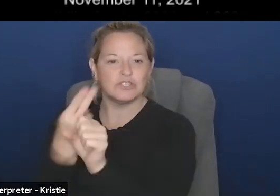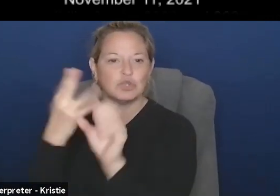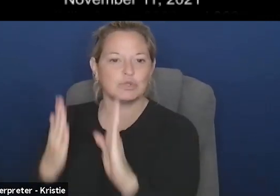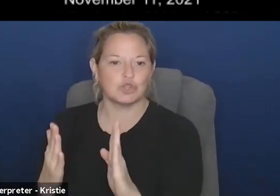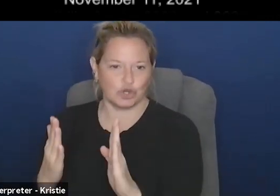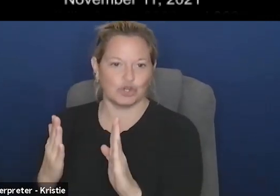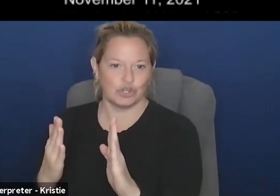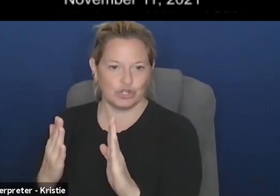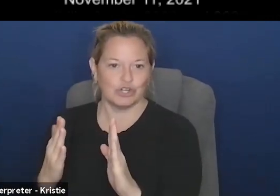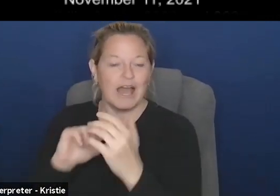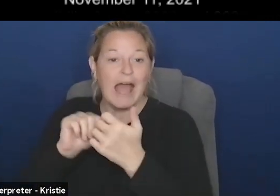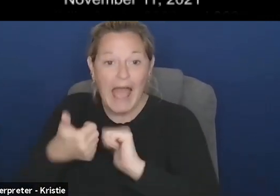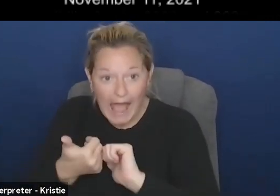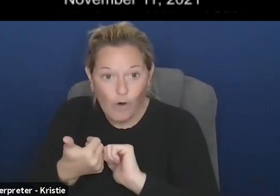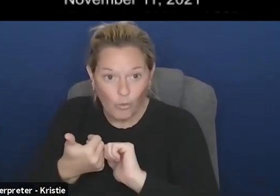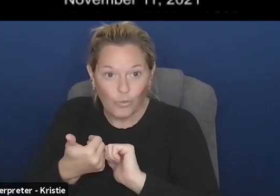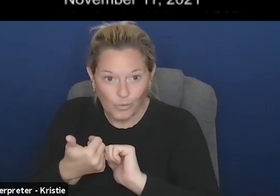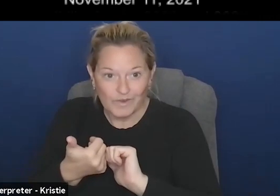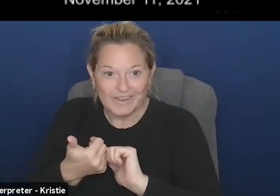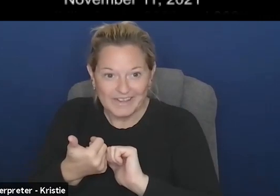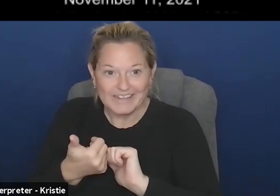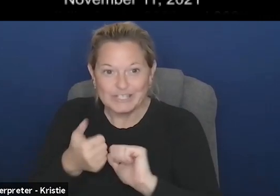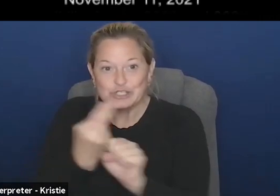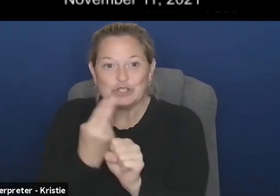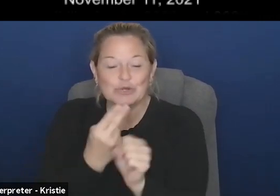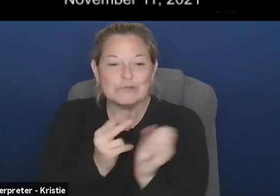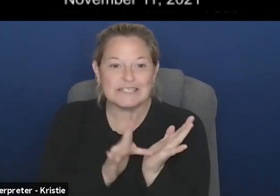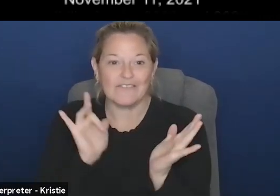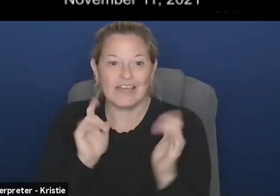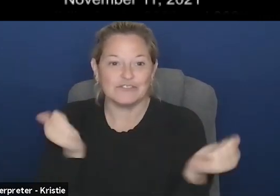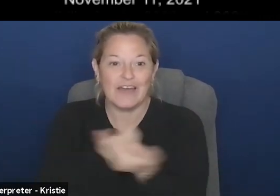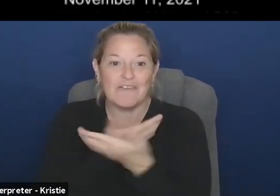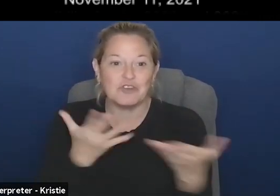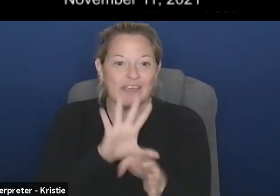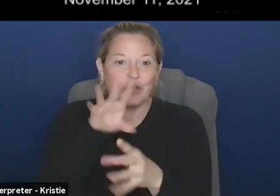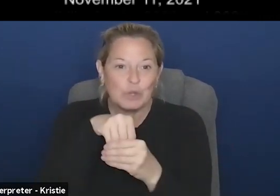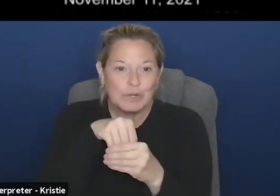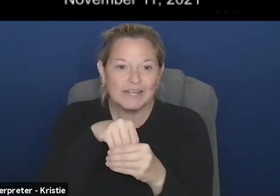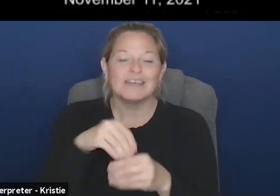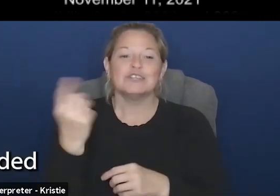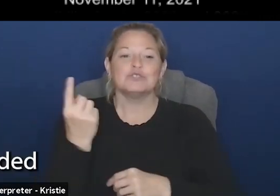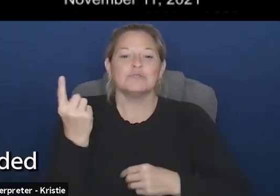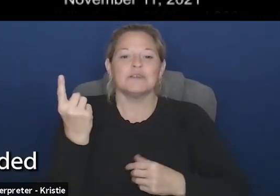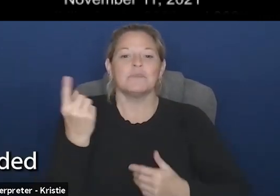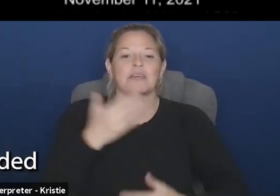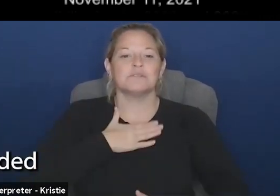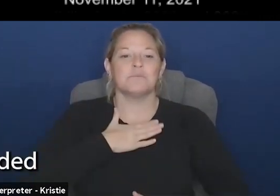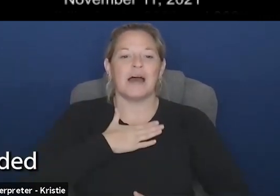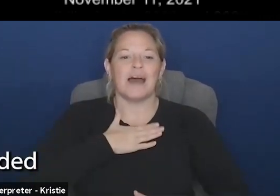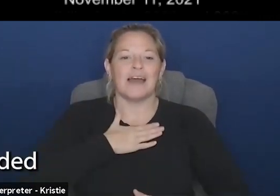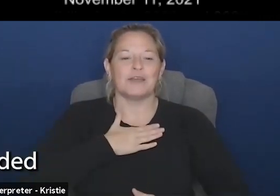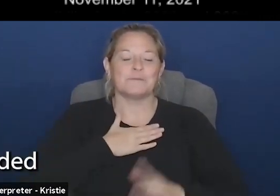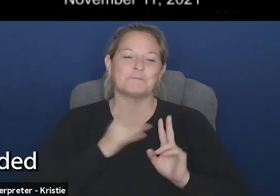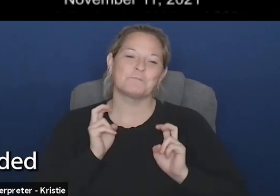unique things. So one of the things that we included that was my one of my